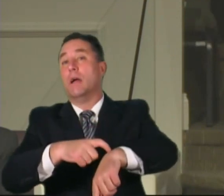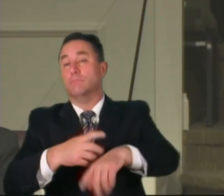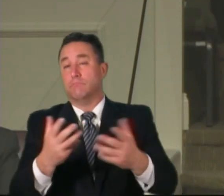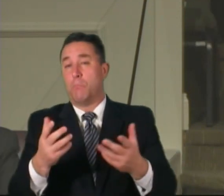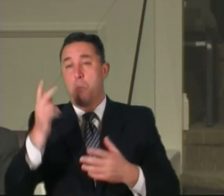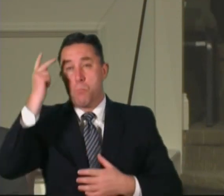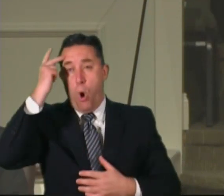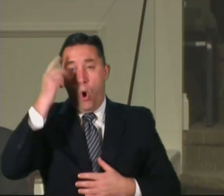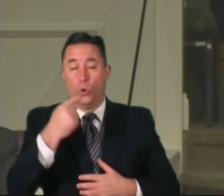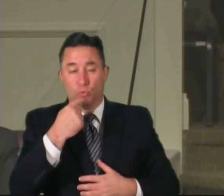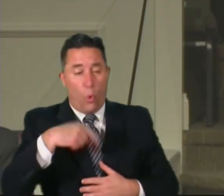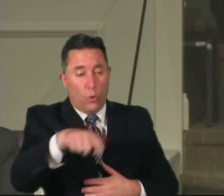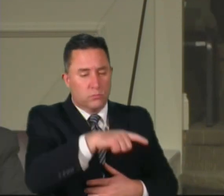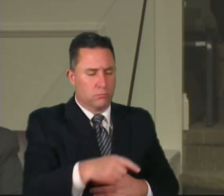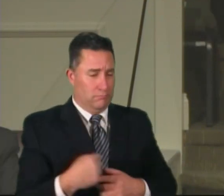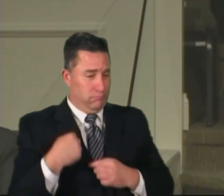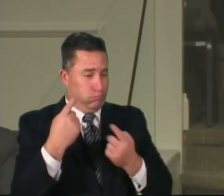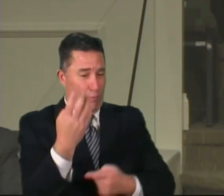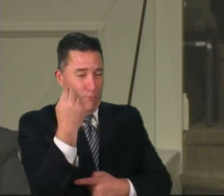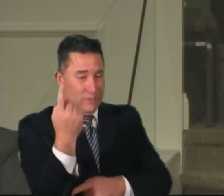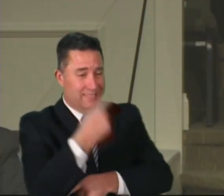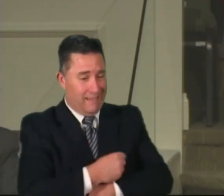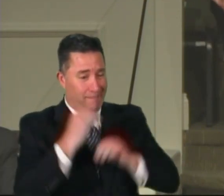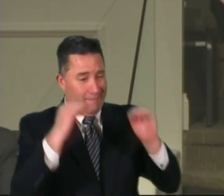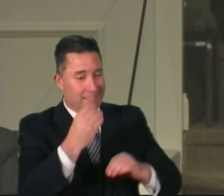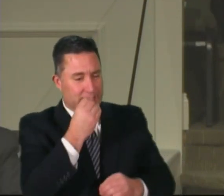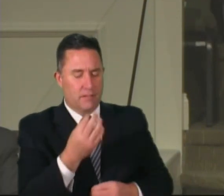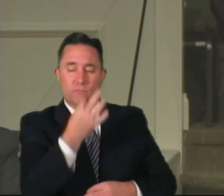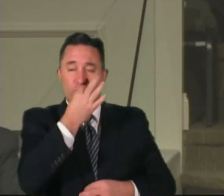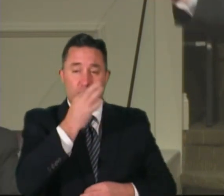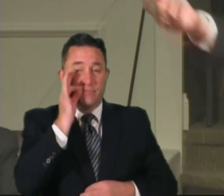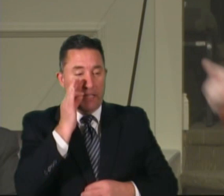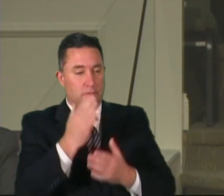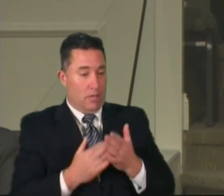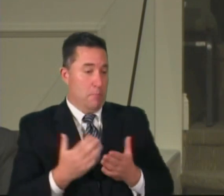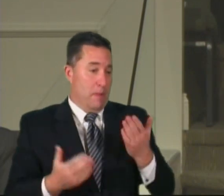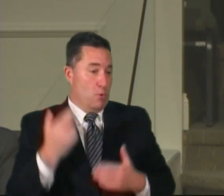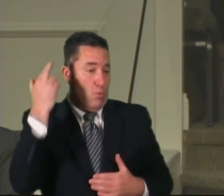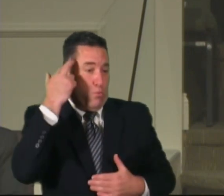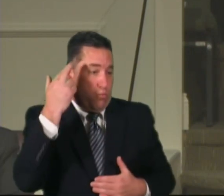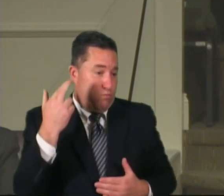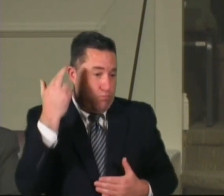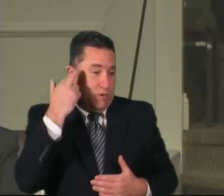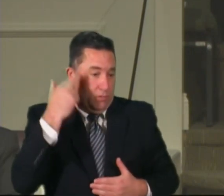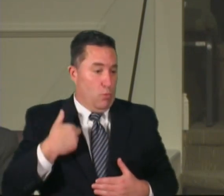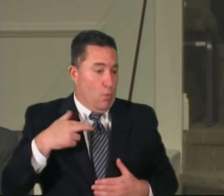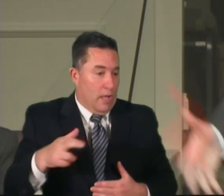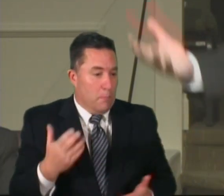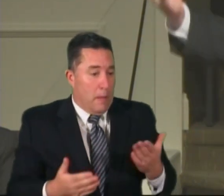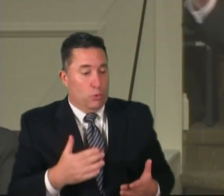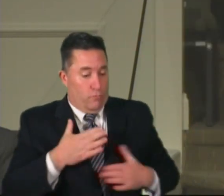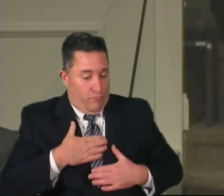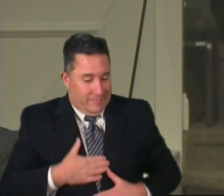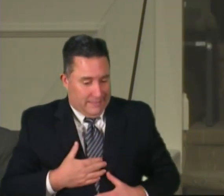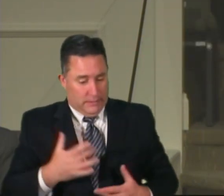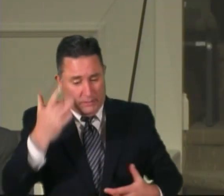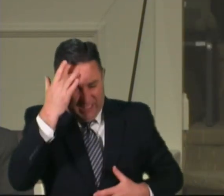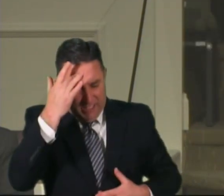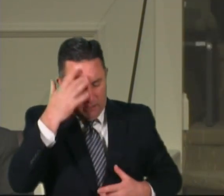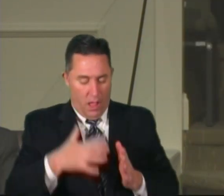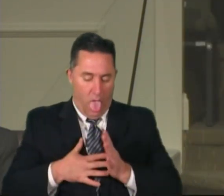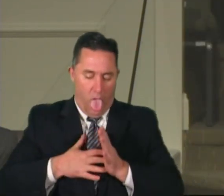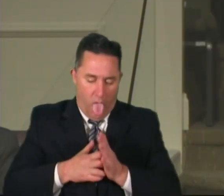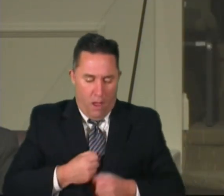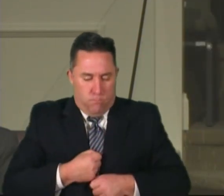listen, 14 days we haven't eaten. We've been fasting, some for religious reasons, some because you're physically sick. It's all weakened